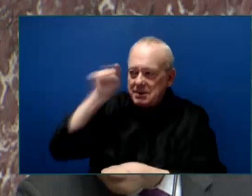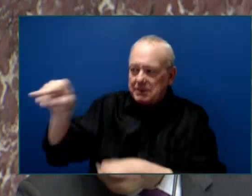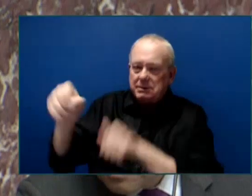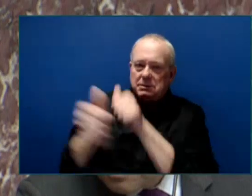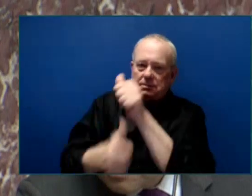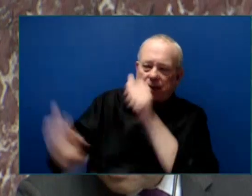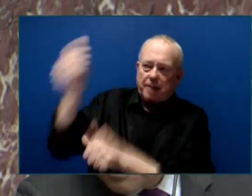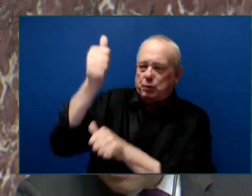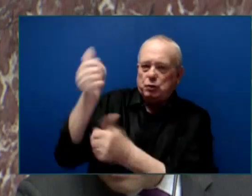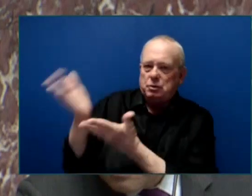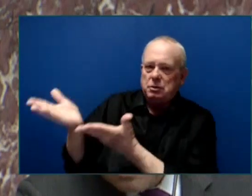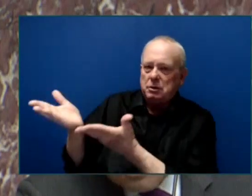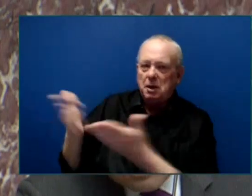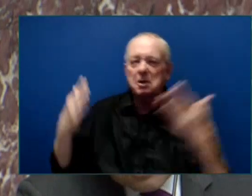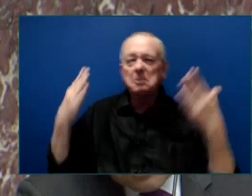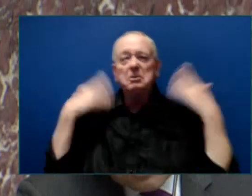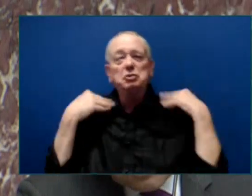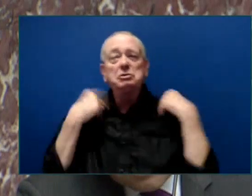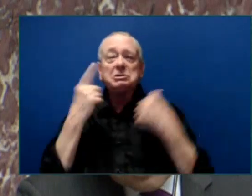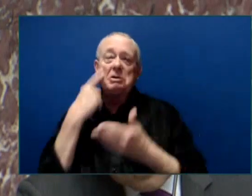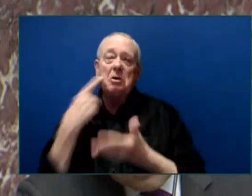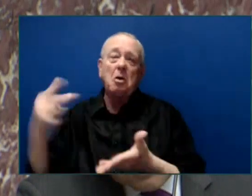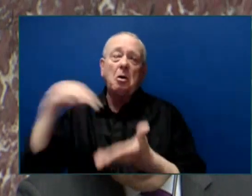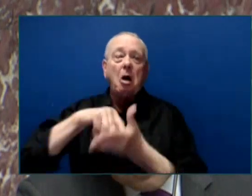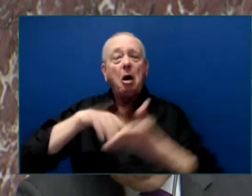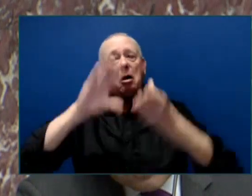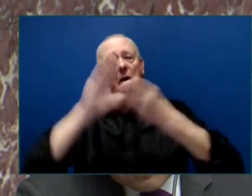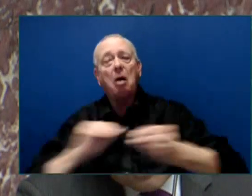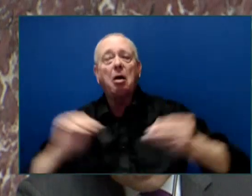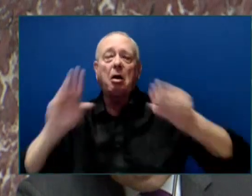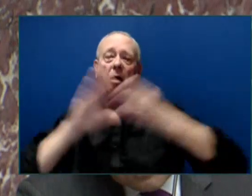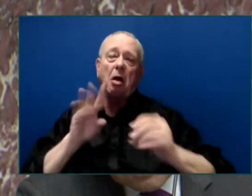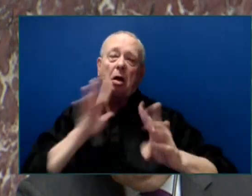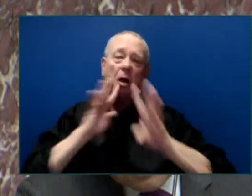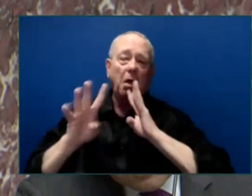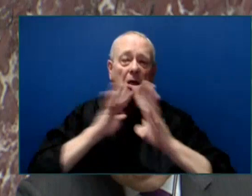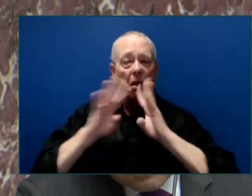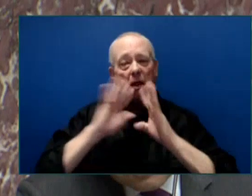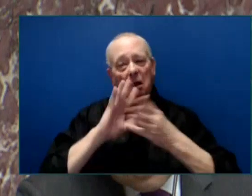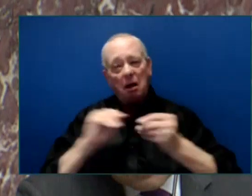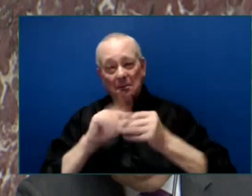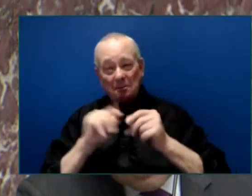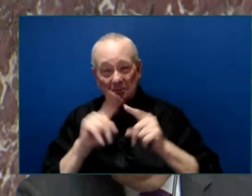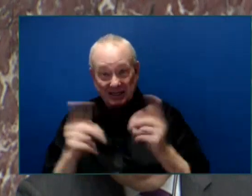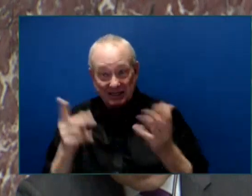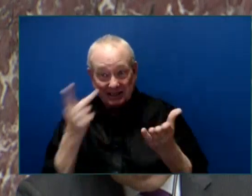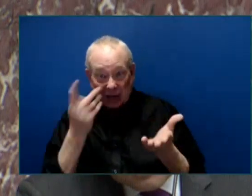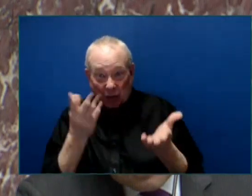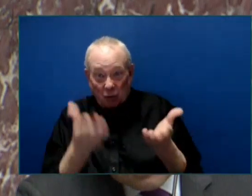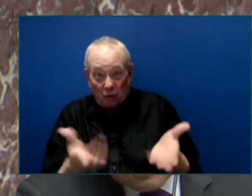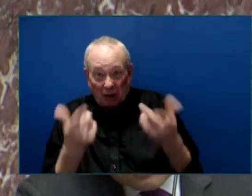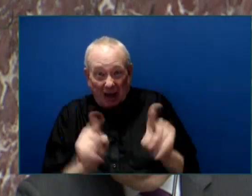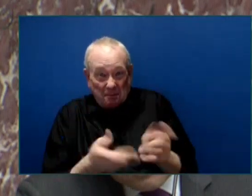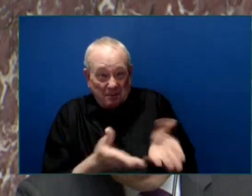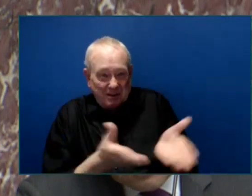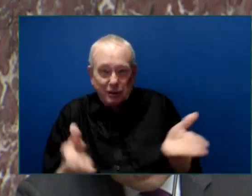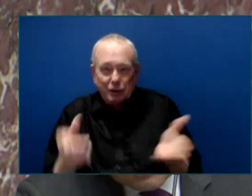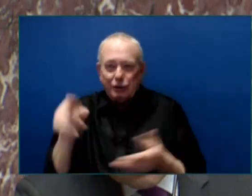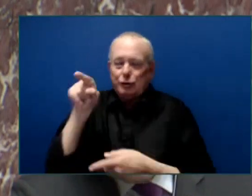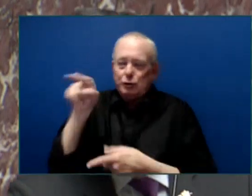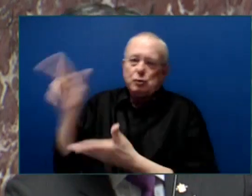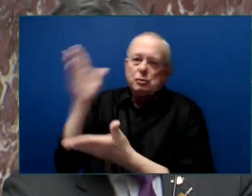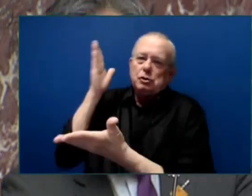eloquently all he wants. The fact of the matter is, the Premier needs to stop warehousing people in British Columbia